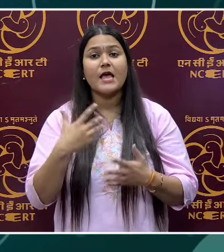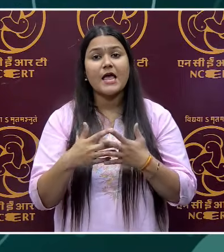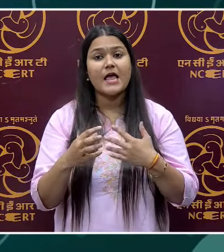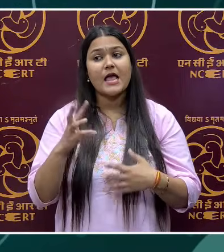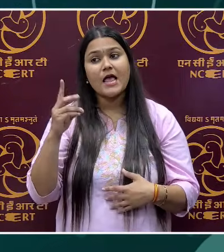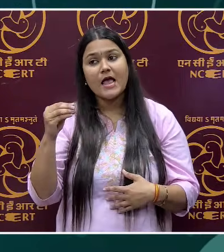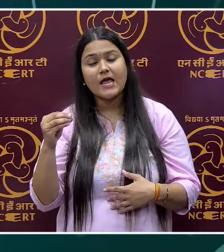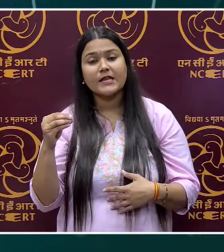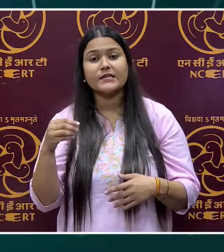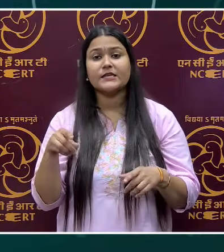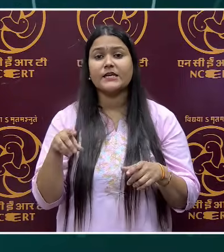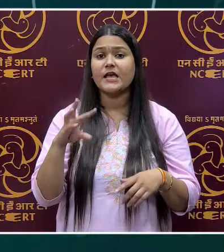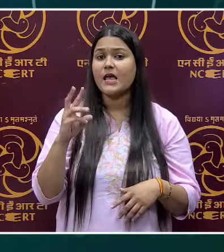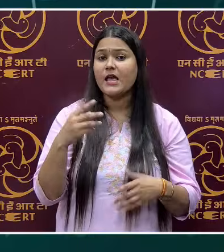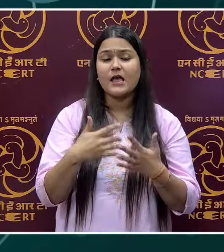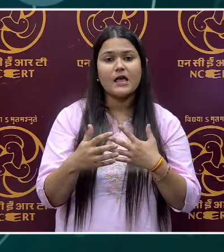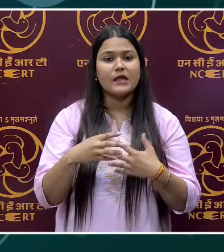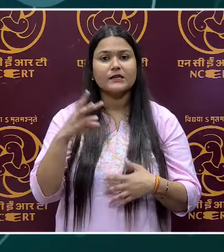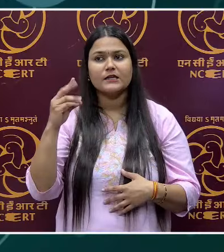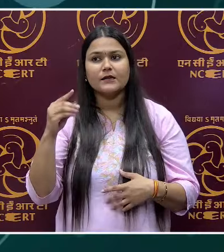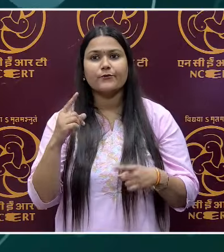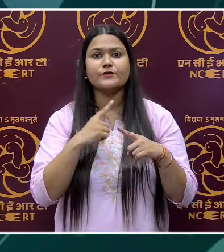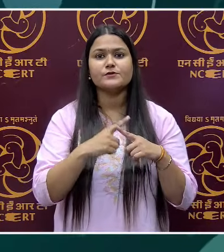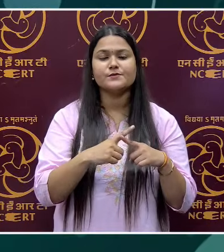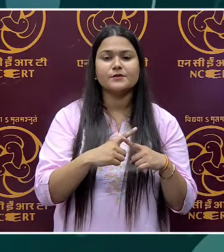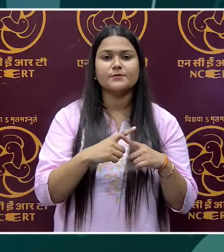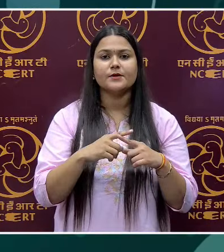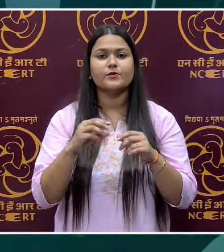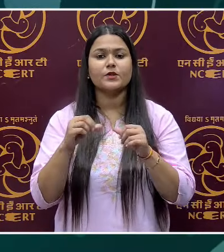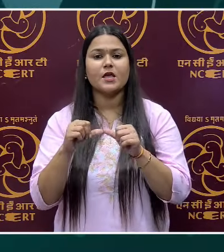to the variable, as you can see here. So